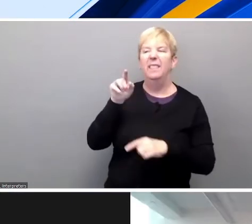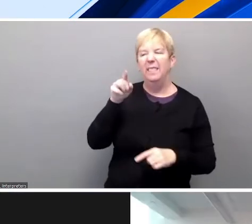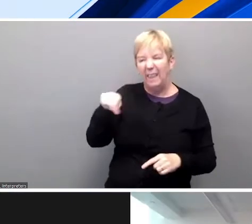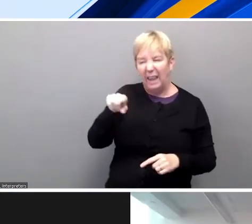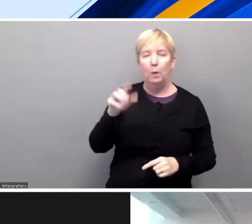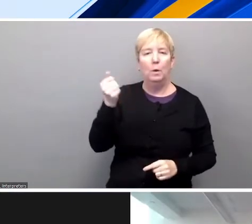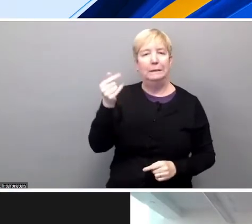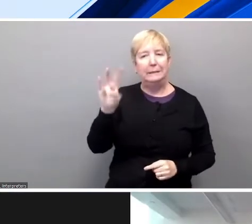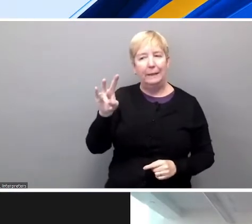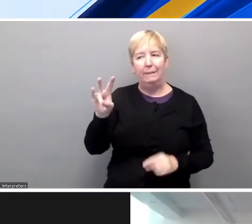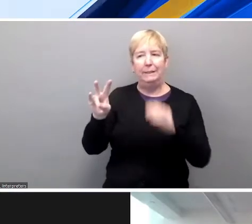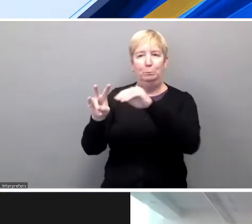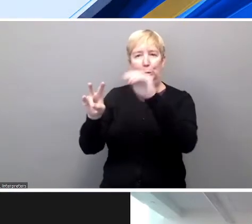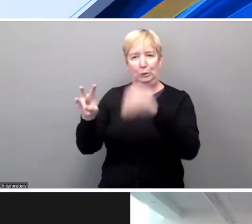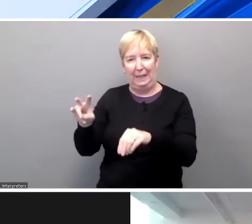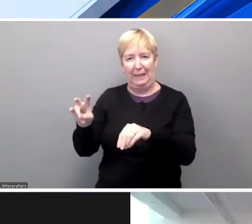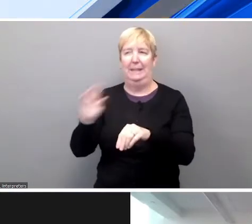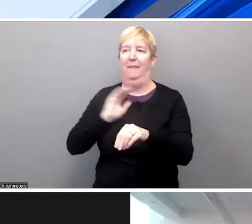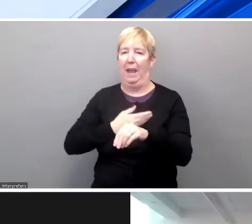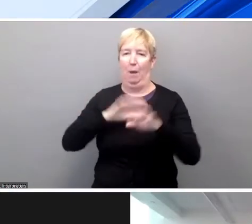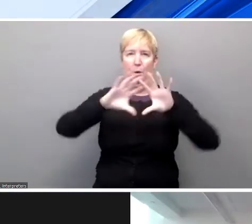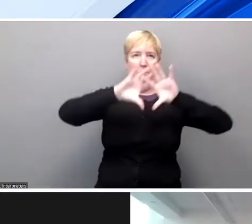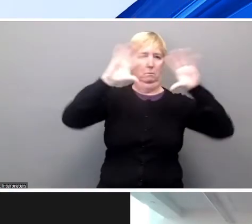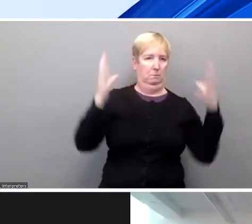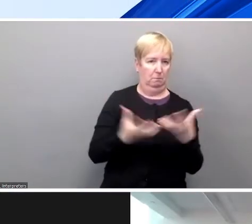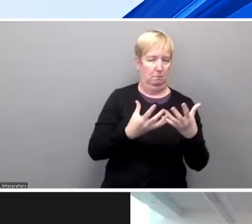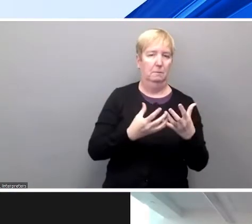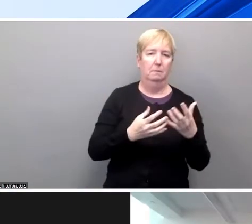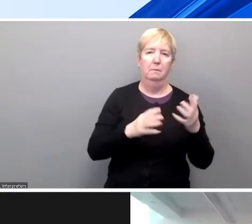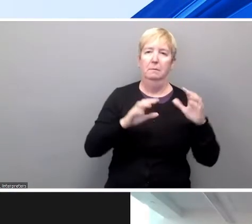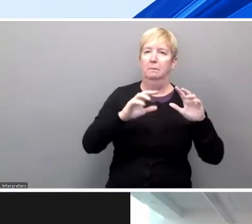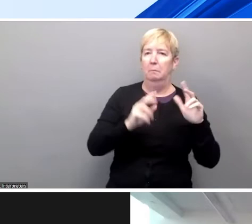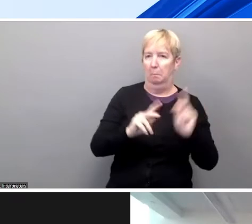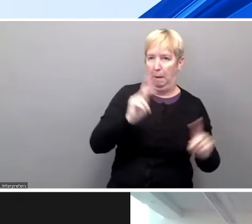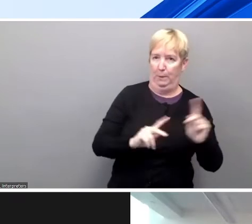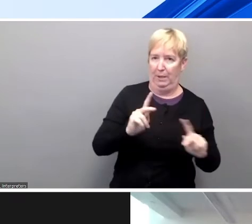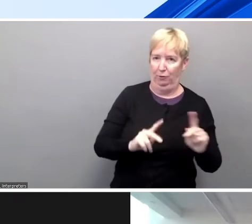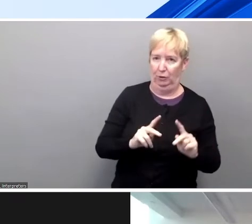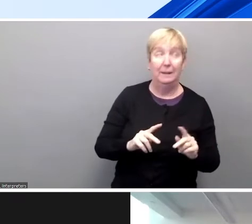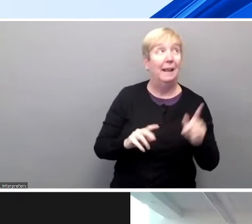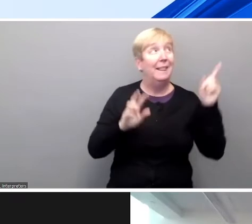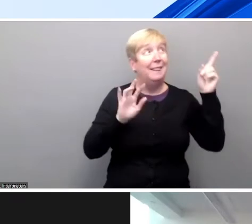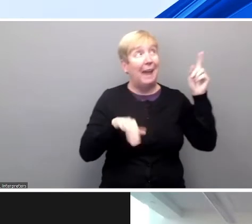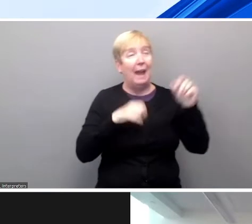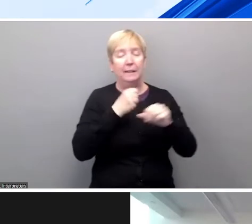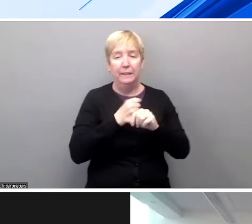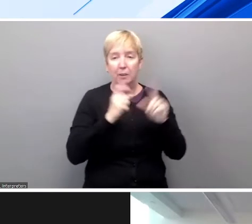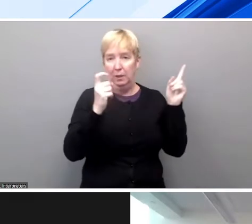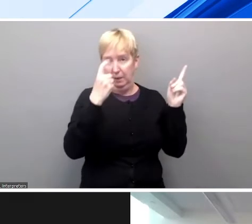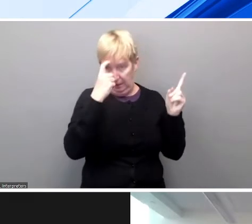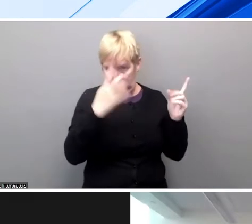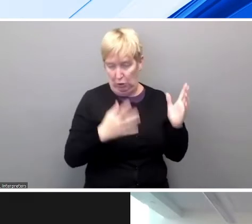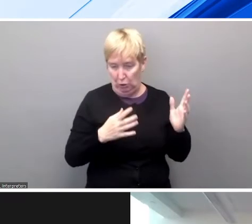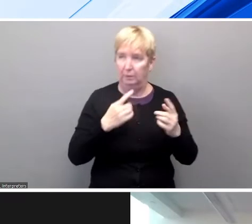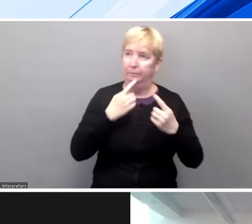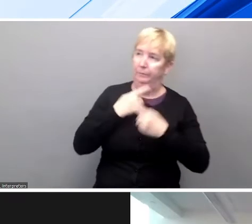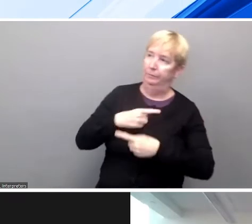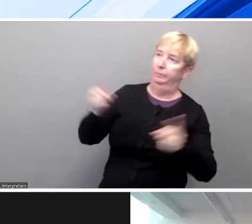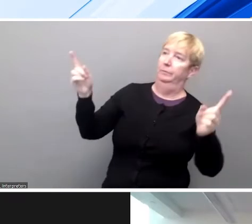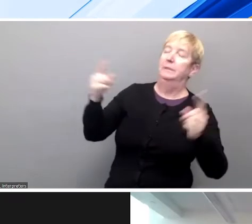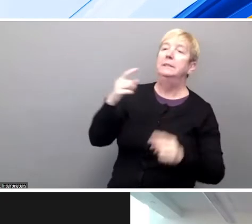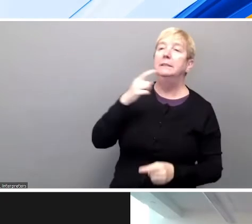of the state's population. And that same year, the governor issued a proclamation predicting that by